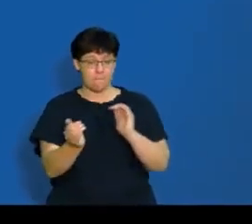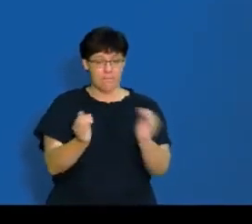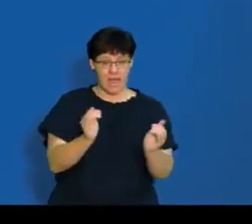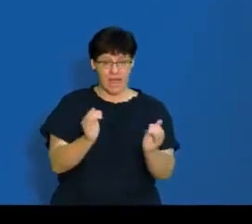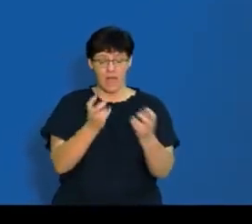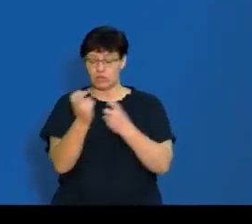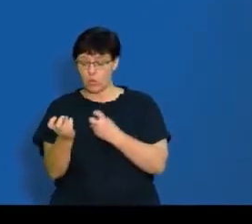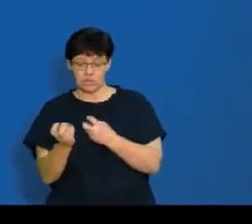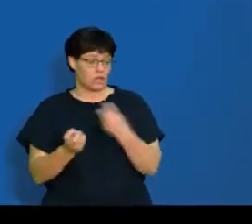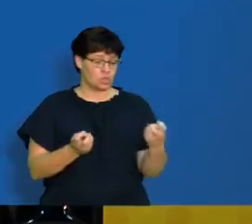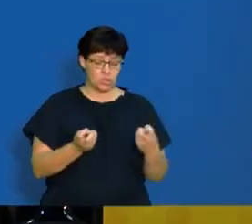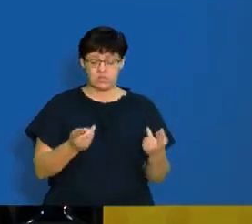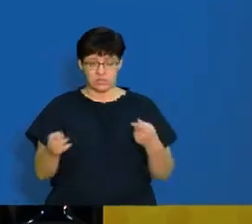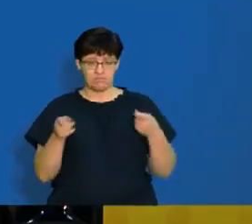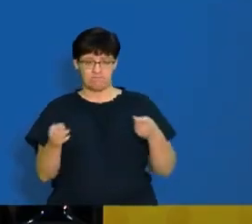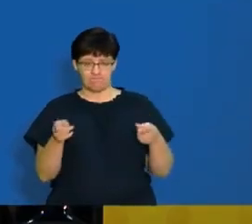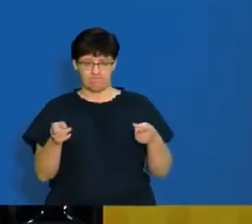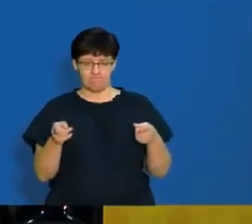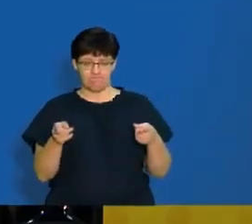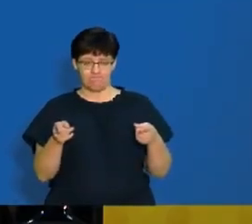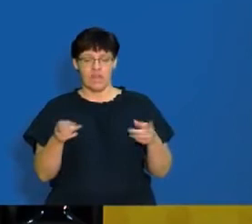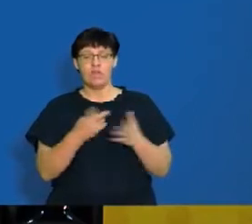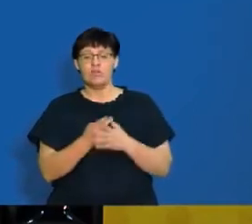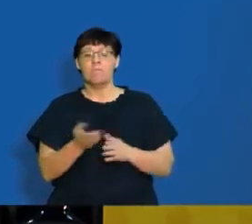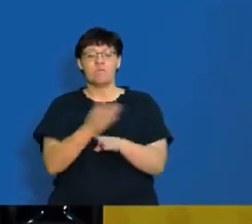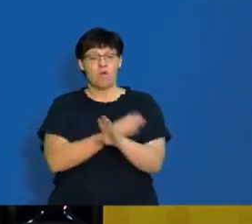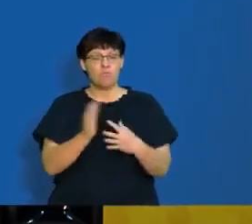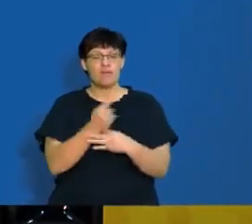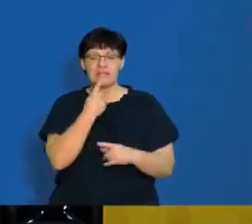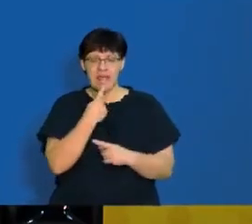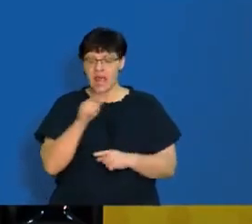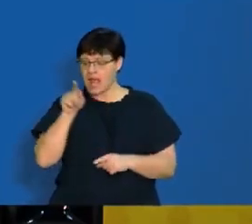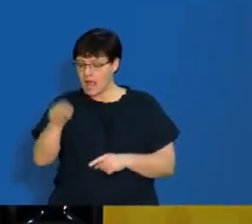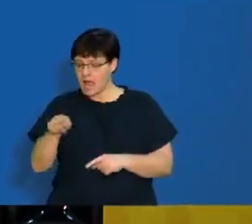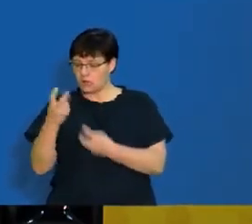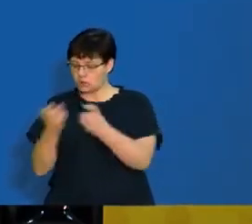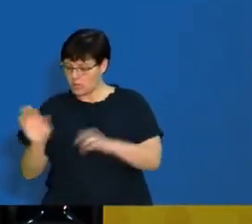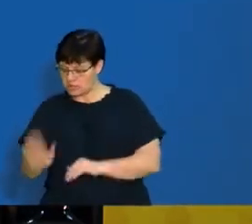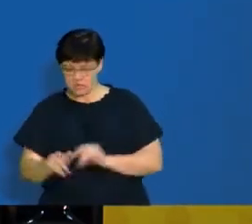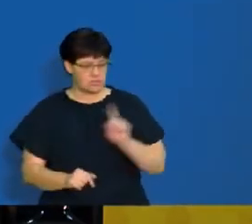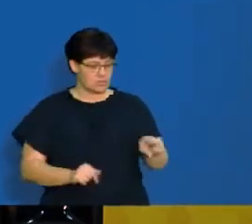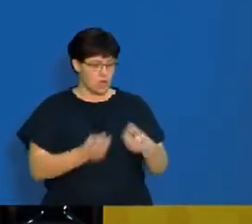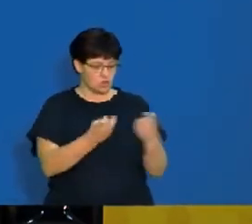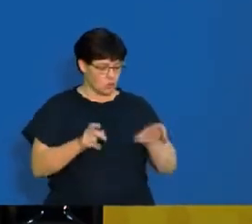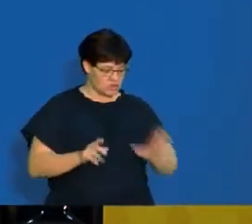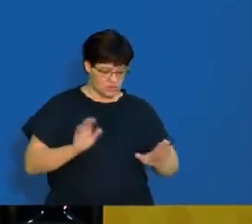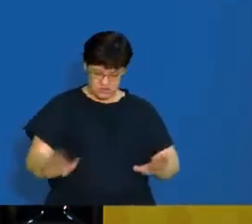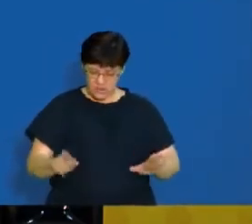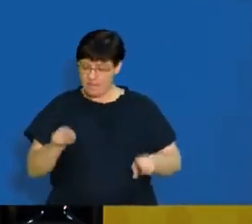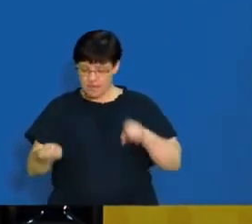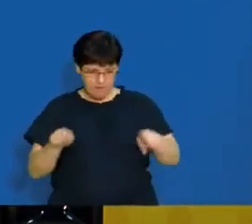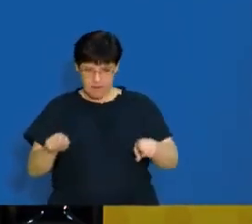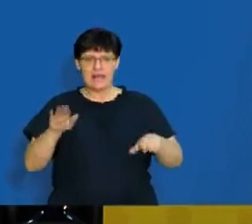different sources. As I said to you before the break, you need to be able to read two sources and find things that are